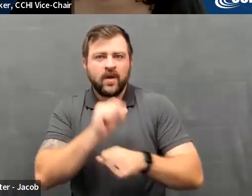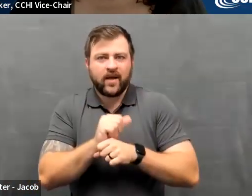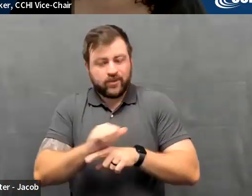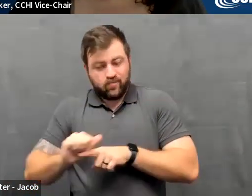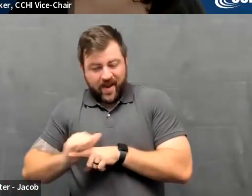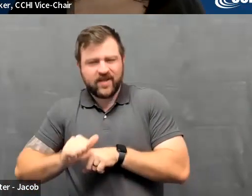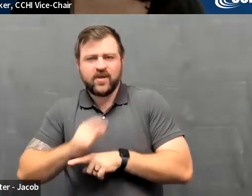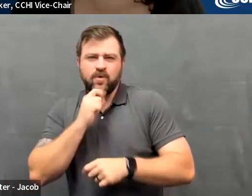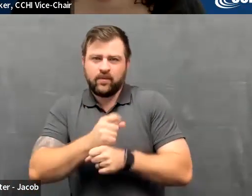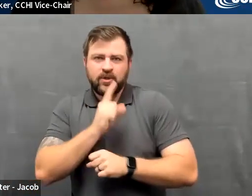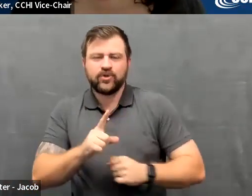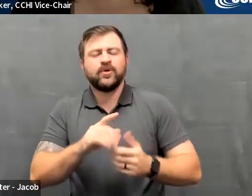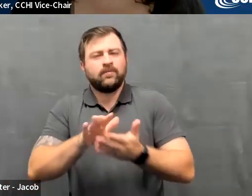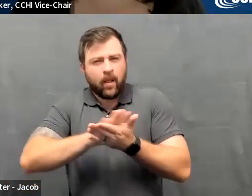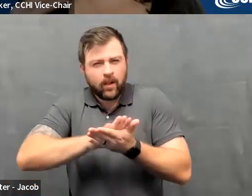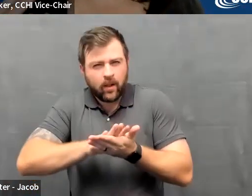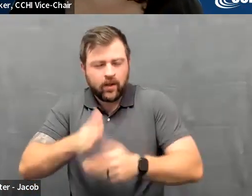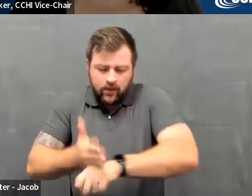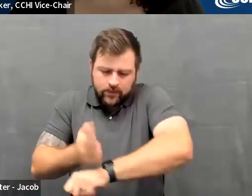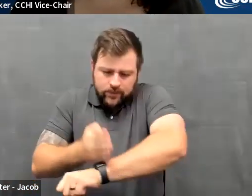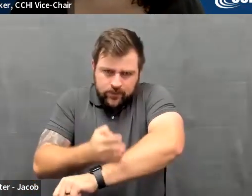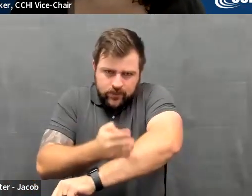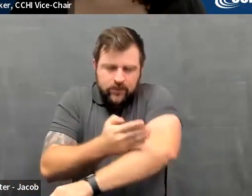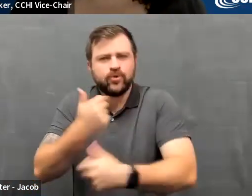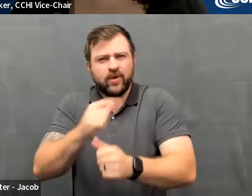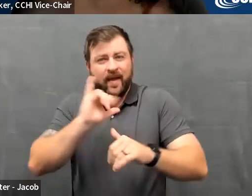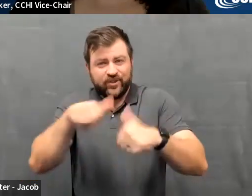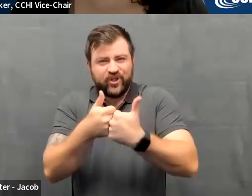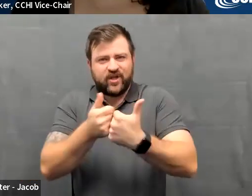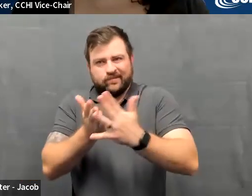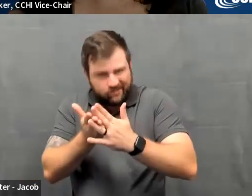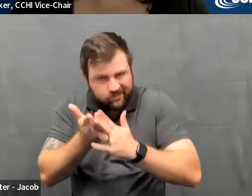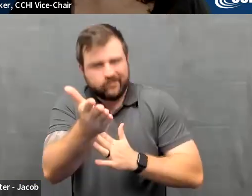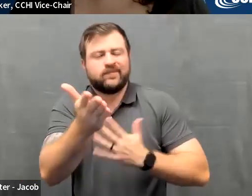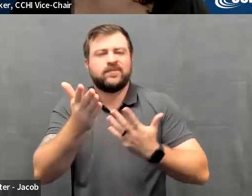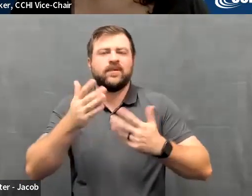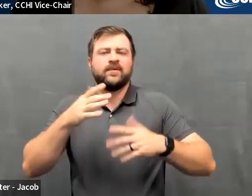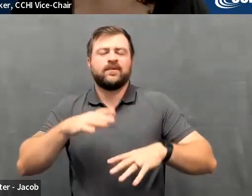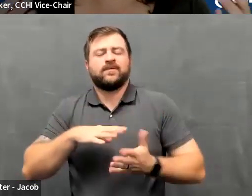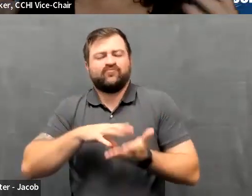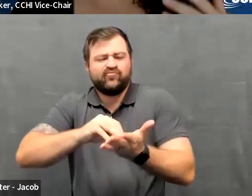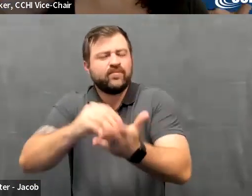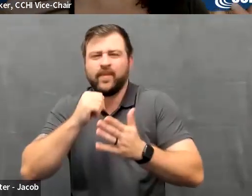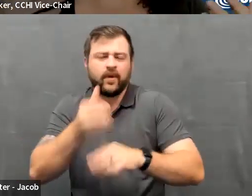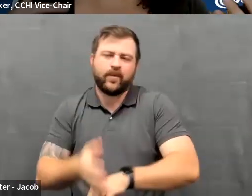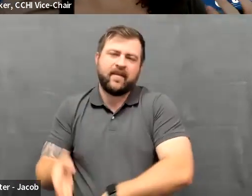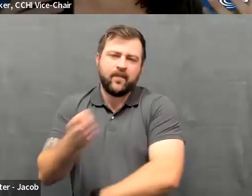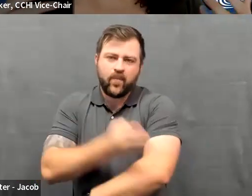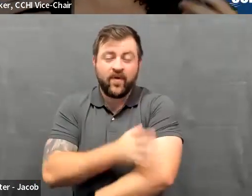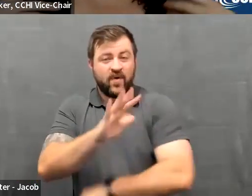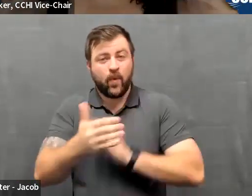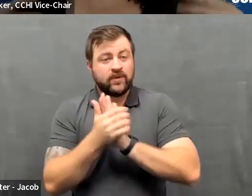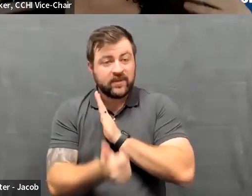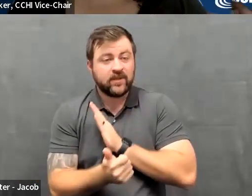and polish that, work through that segment, work through that challenge, you're not gonna improve. And in fact, your skills